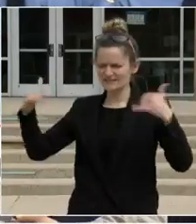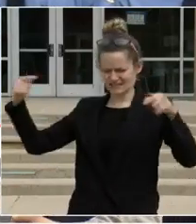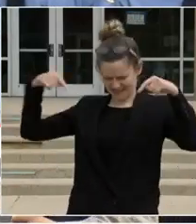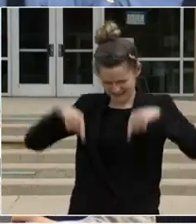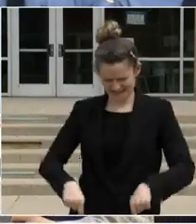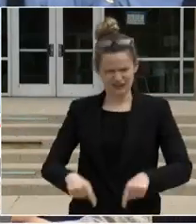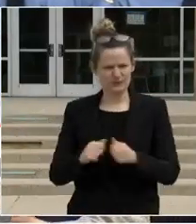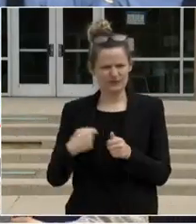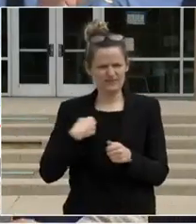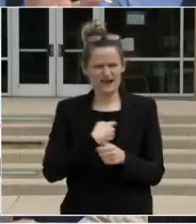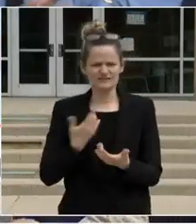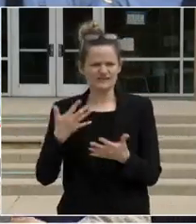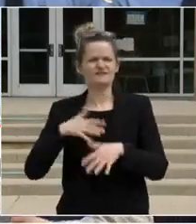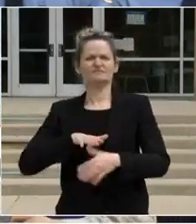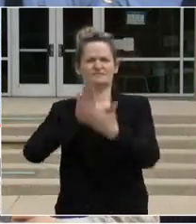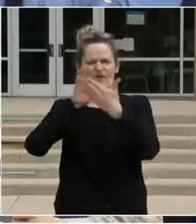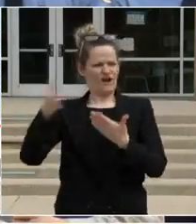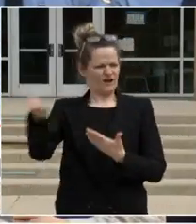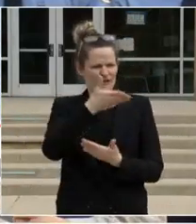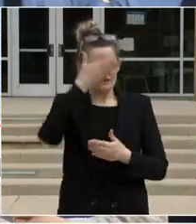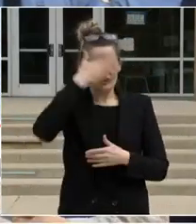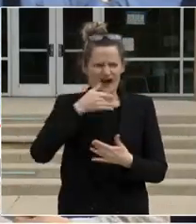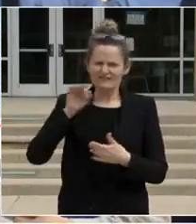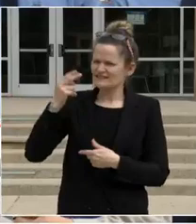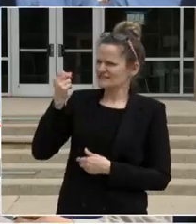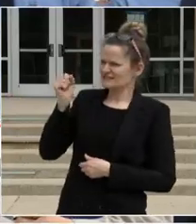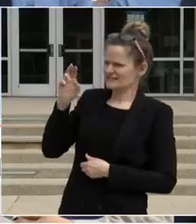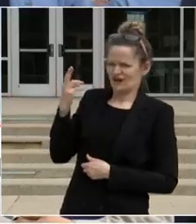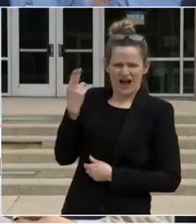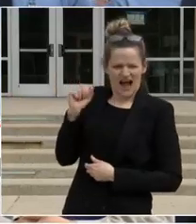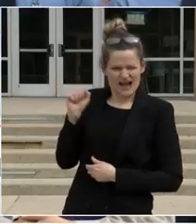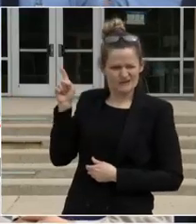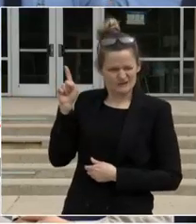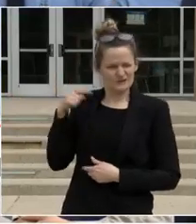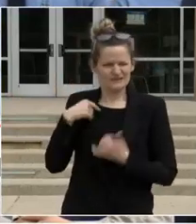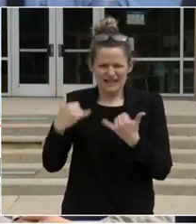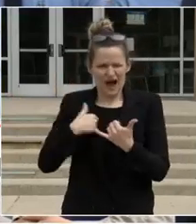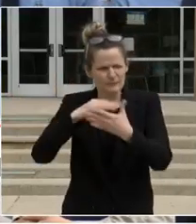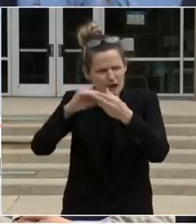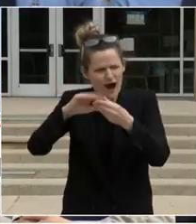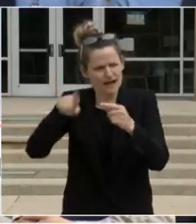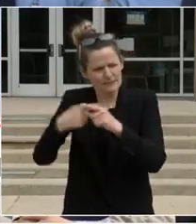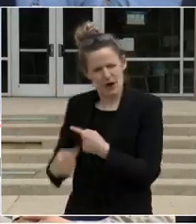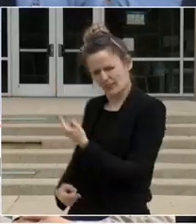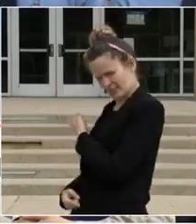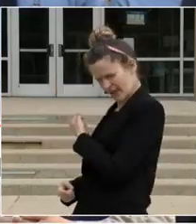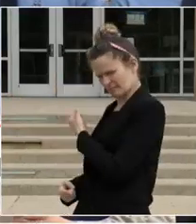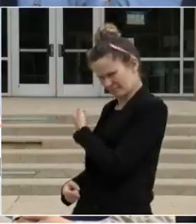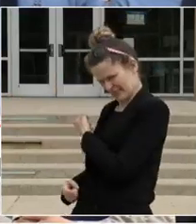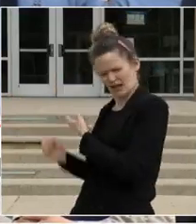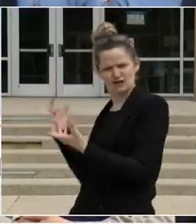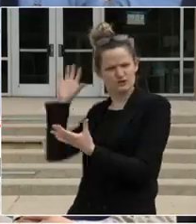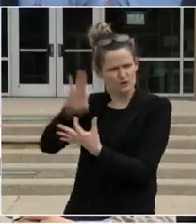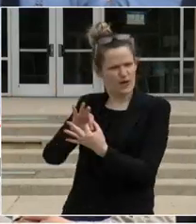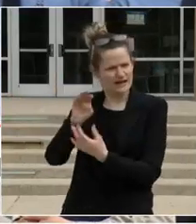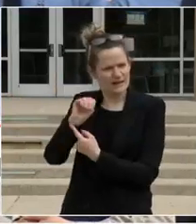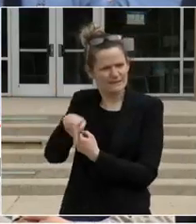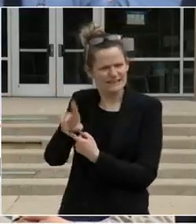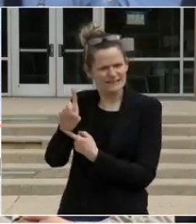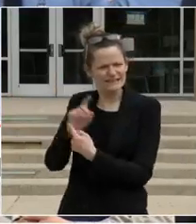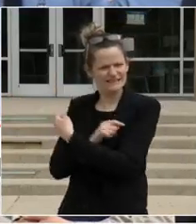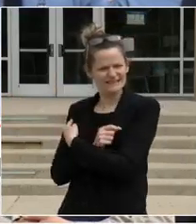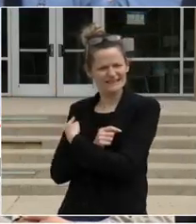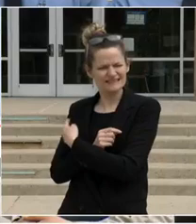as we talk about the investments that are being made into the Metropolitan Police Department. We know that MPD